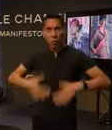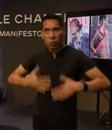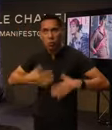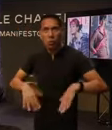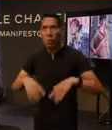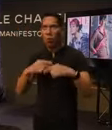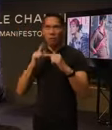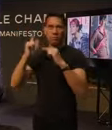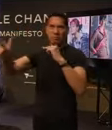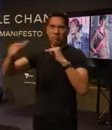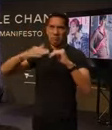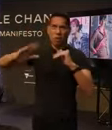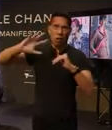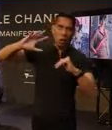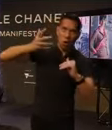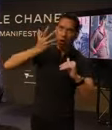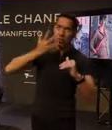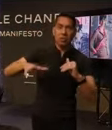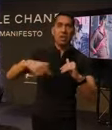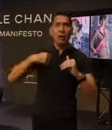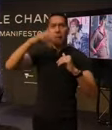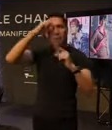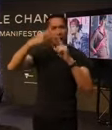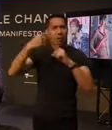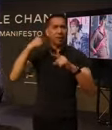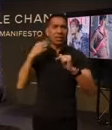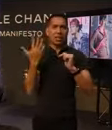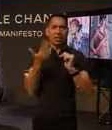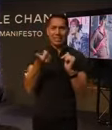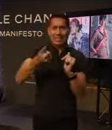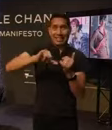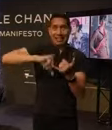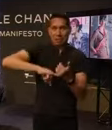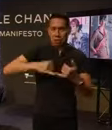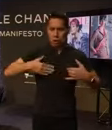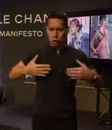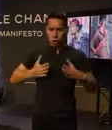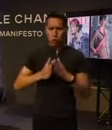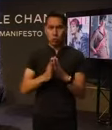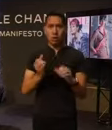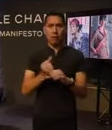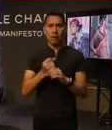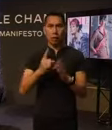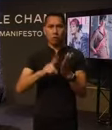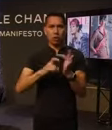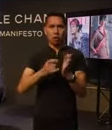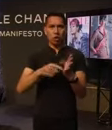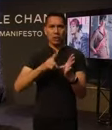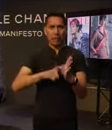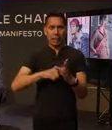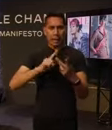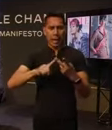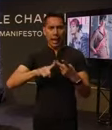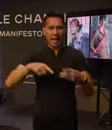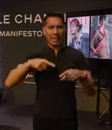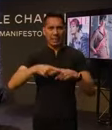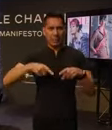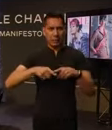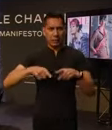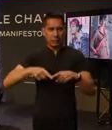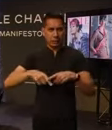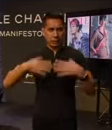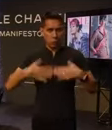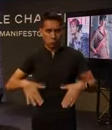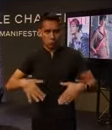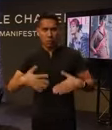remember back in the late 60s, suits that were made out of jersey and knitted. So an